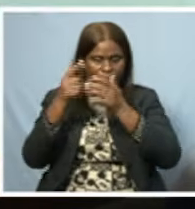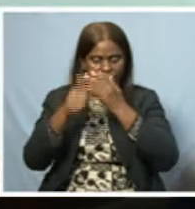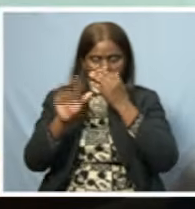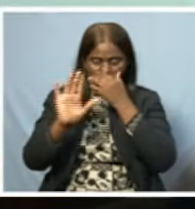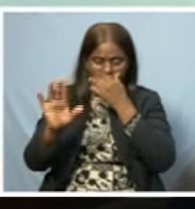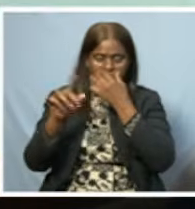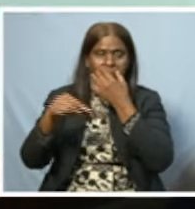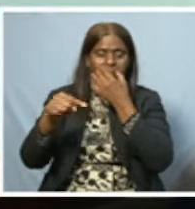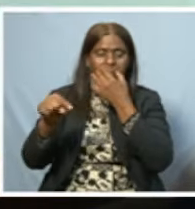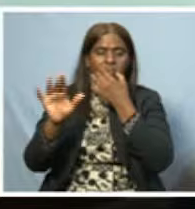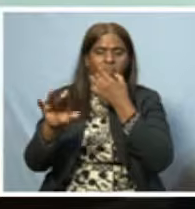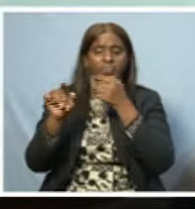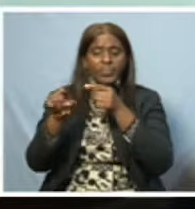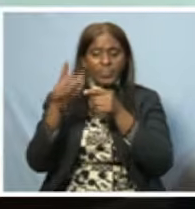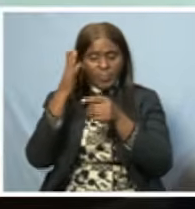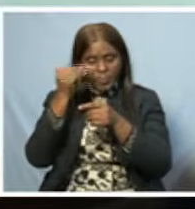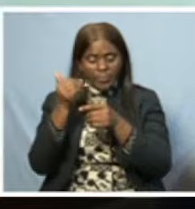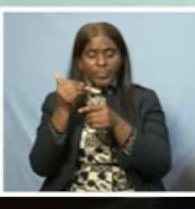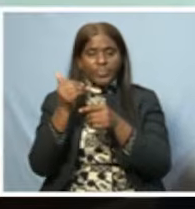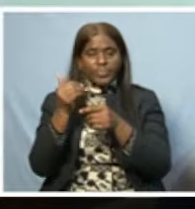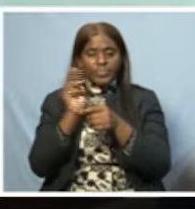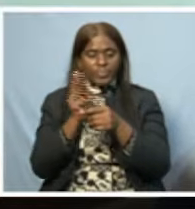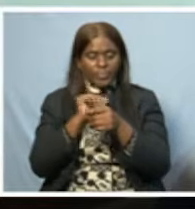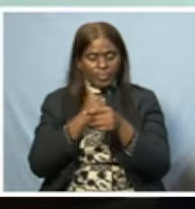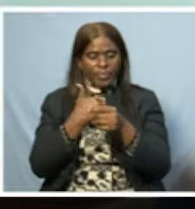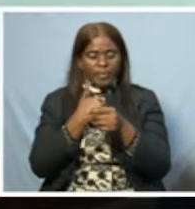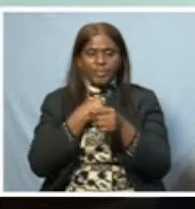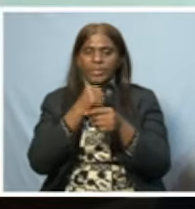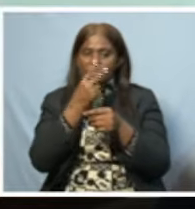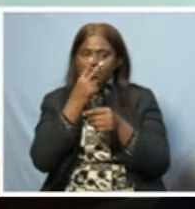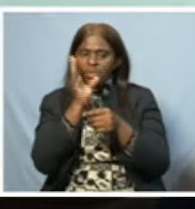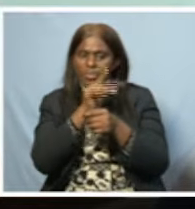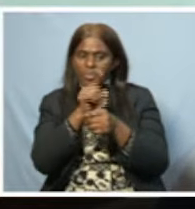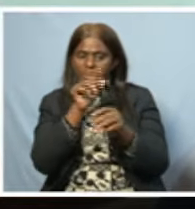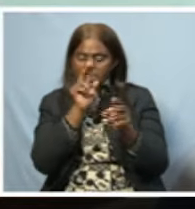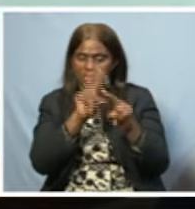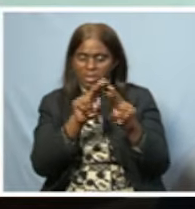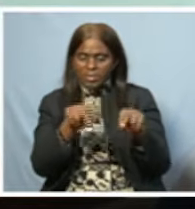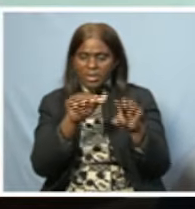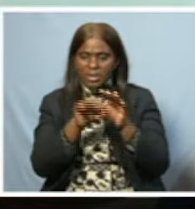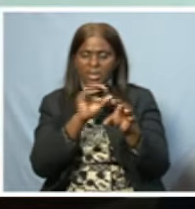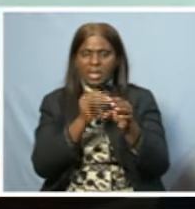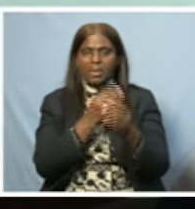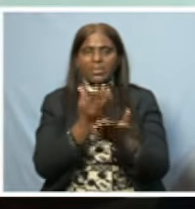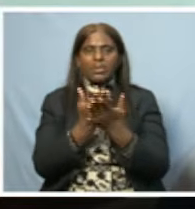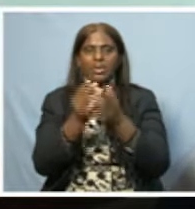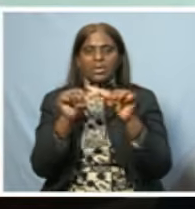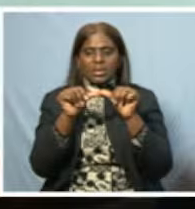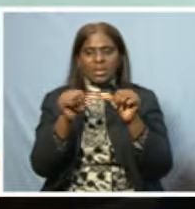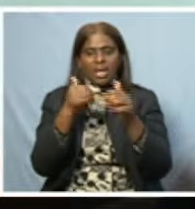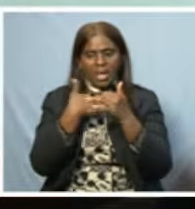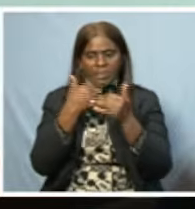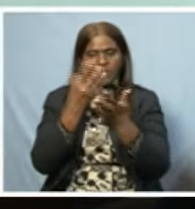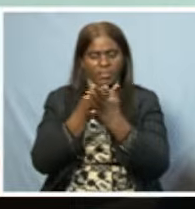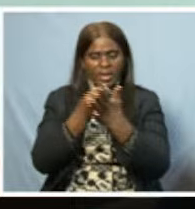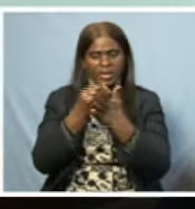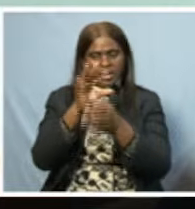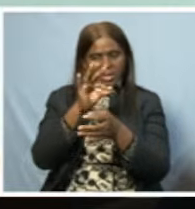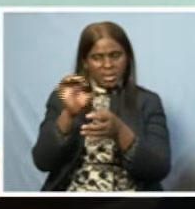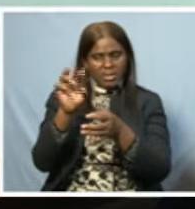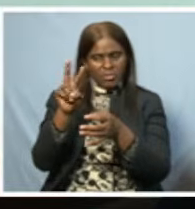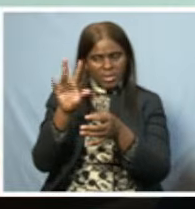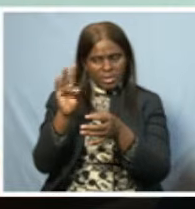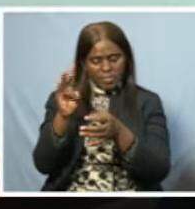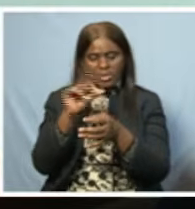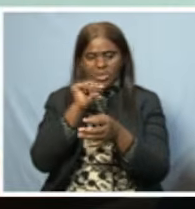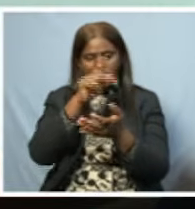ongoing. That is why we've noticed, Chair, that in our submission, there's still an amount of 927 that has not